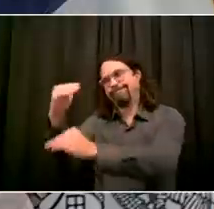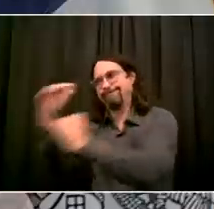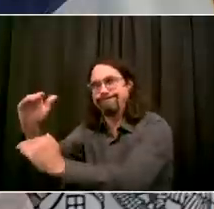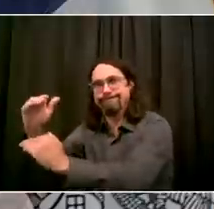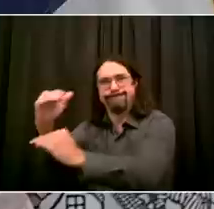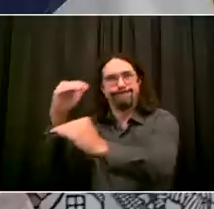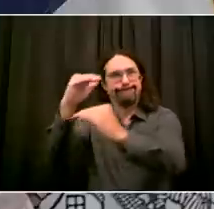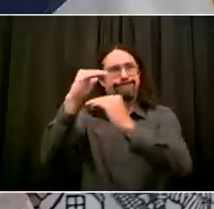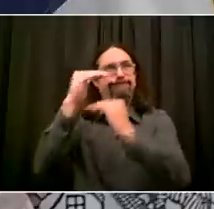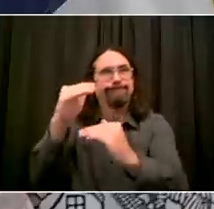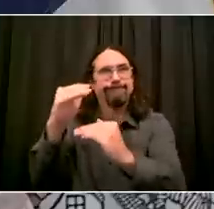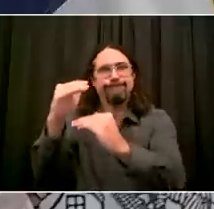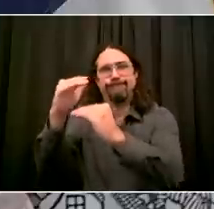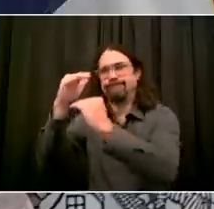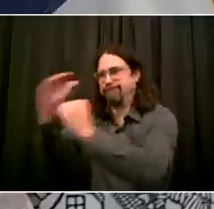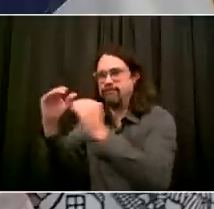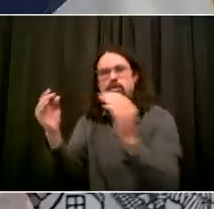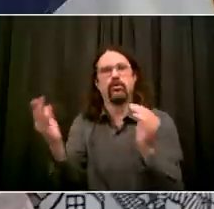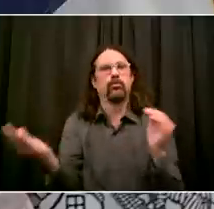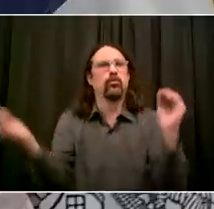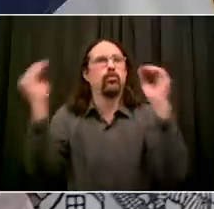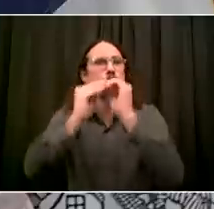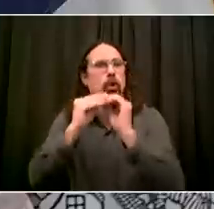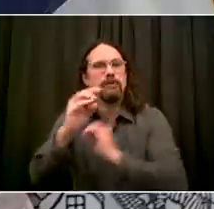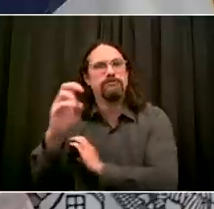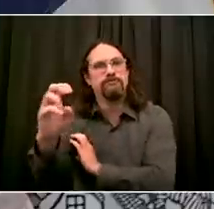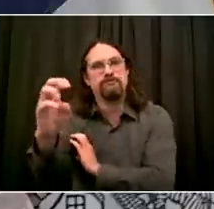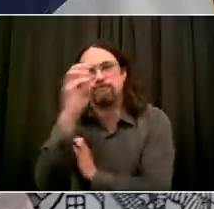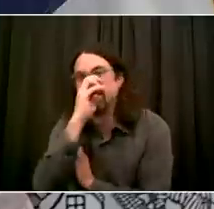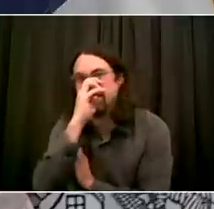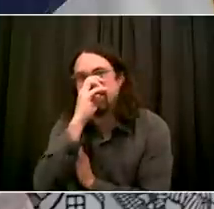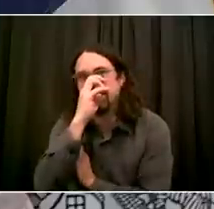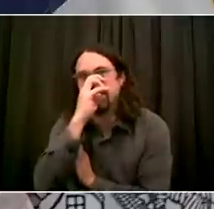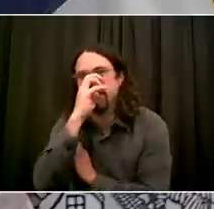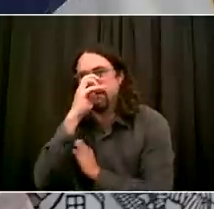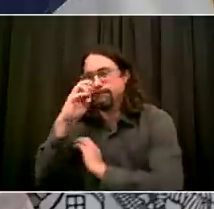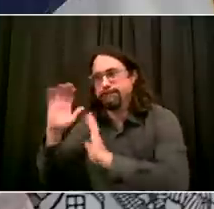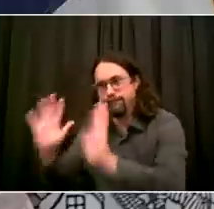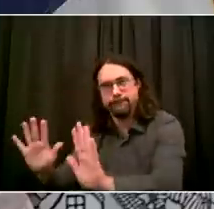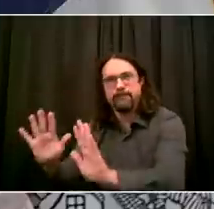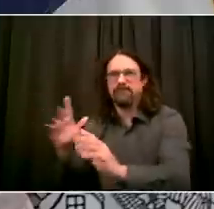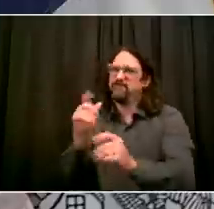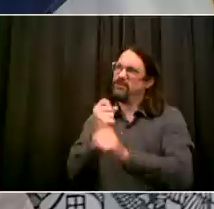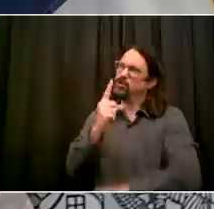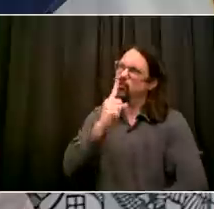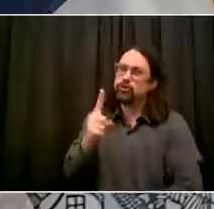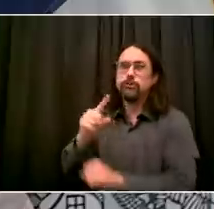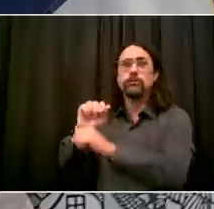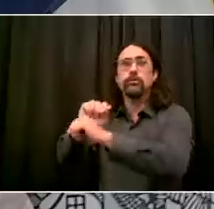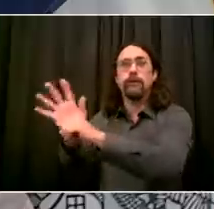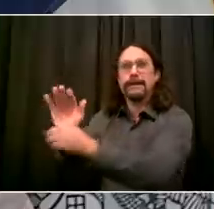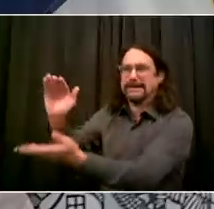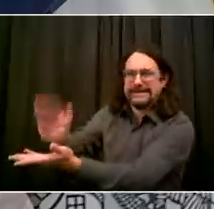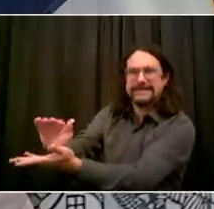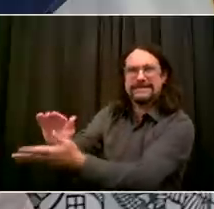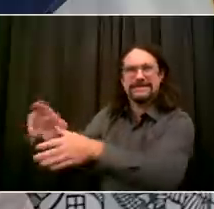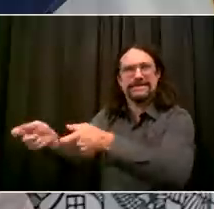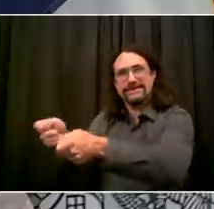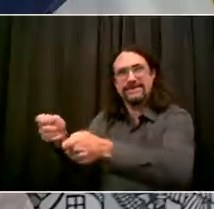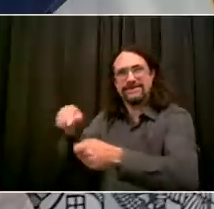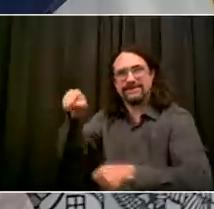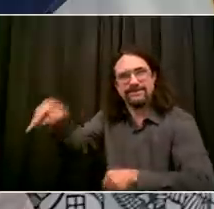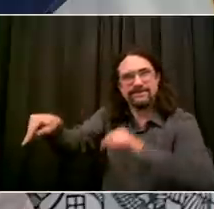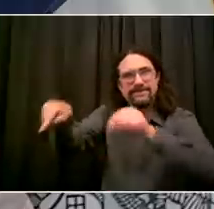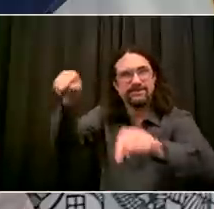it in a matter of weeks and not let it spread further. So look, we know so much more now than we did at the